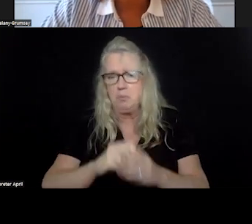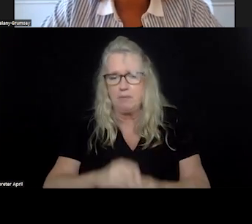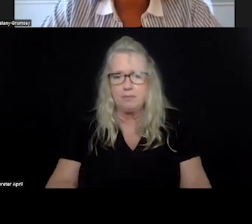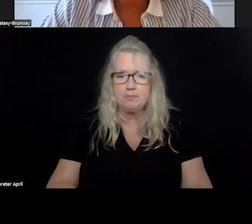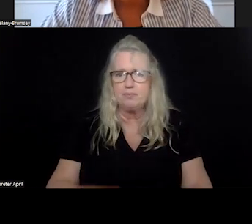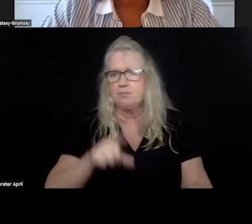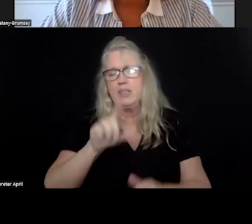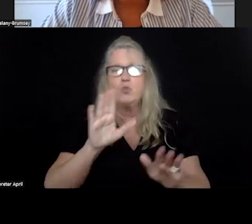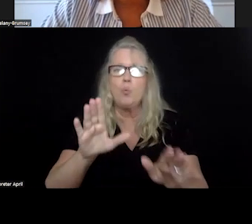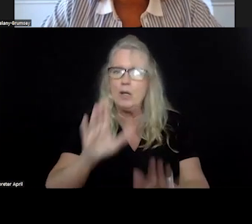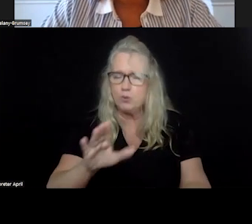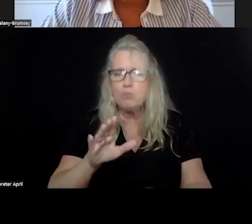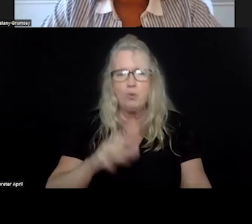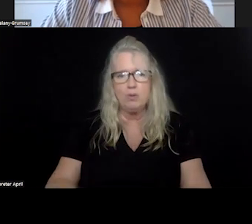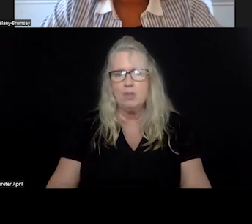just a wonderful